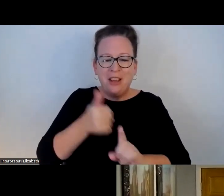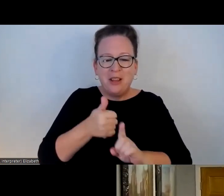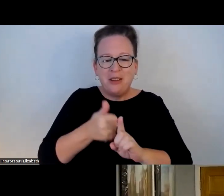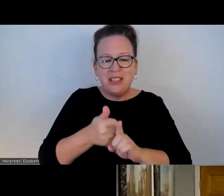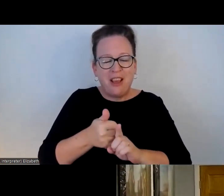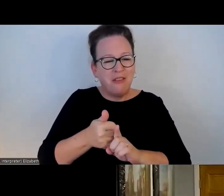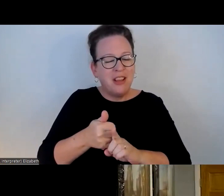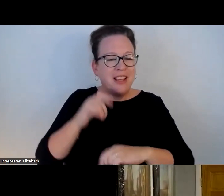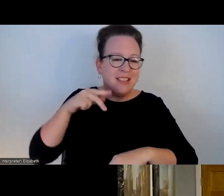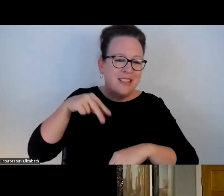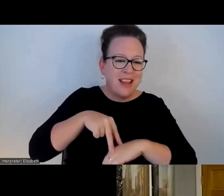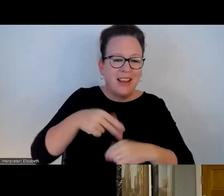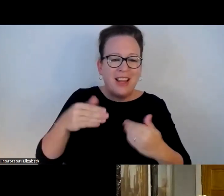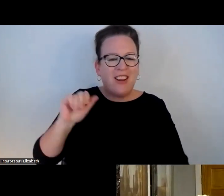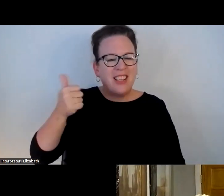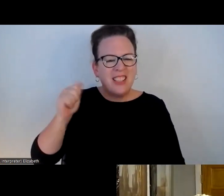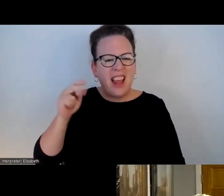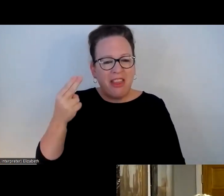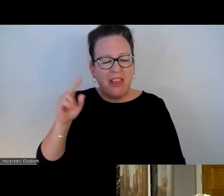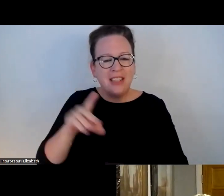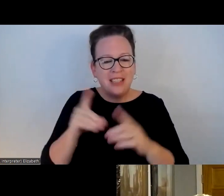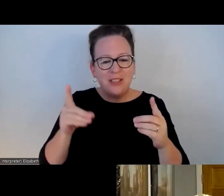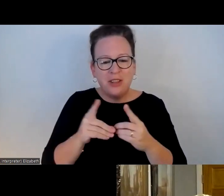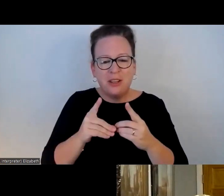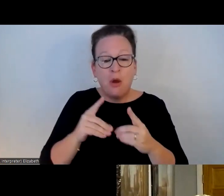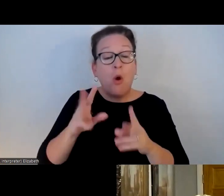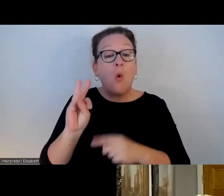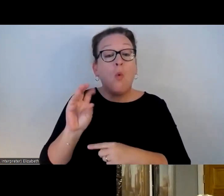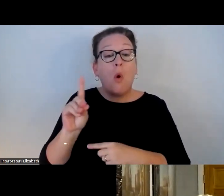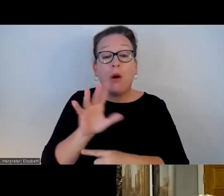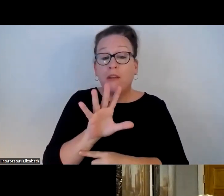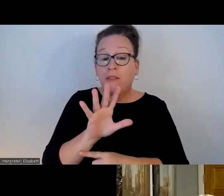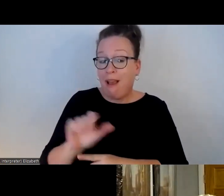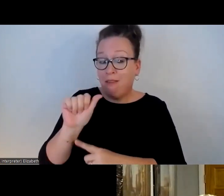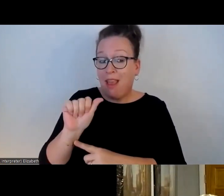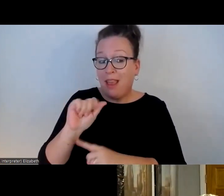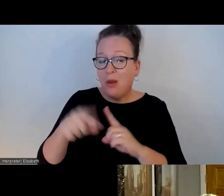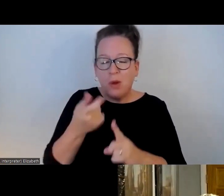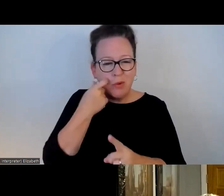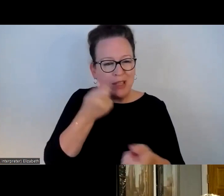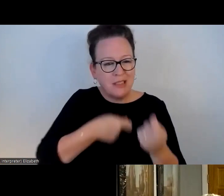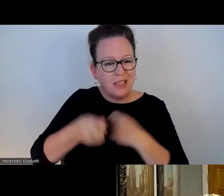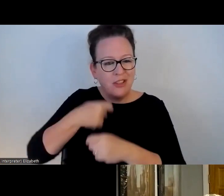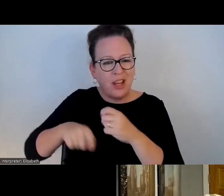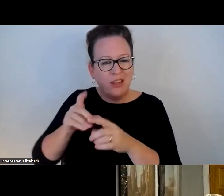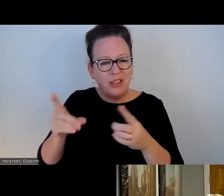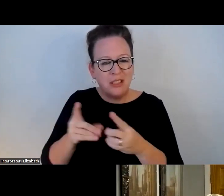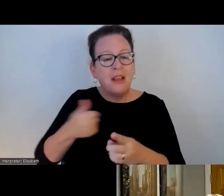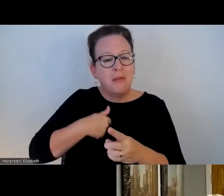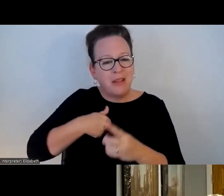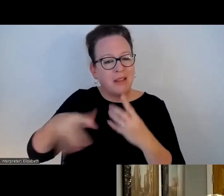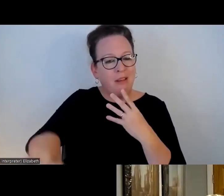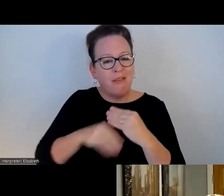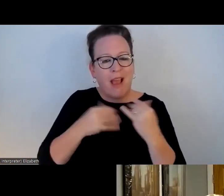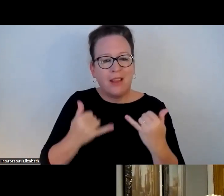Plymouth District here in Brockton. It's Ward 5A. When we did the redistricting, I picked this up. It was a big